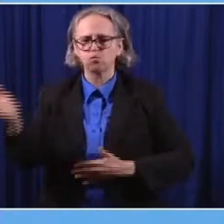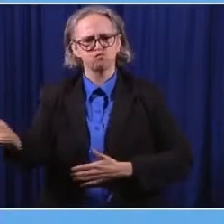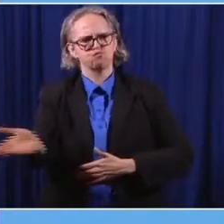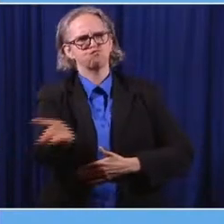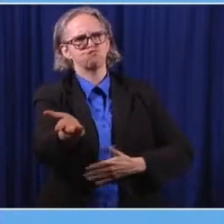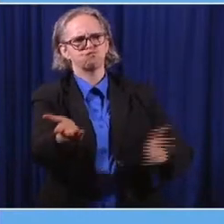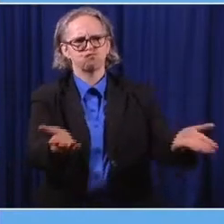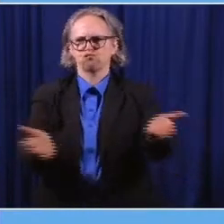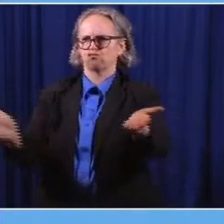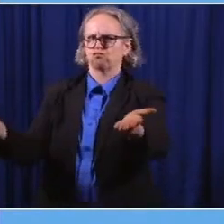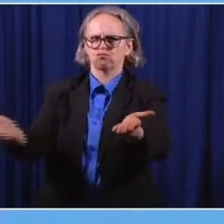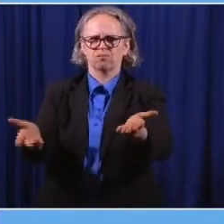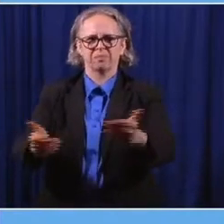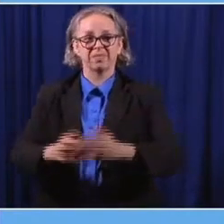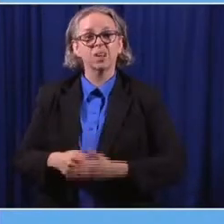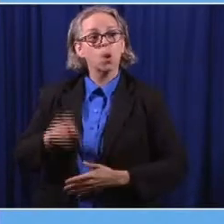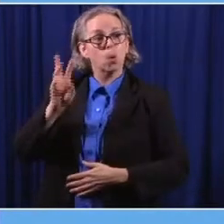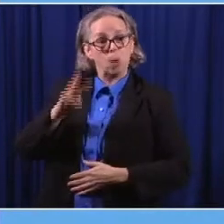website